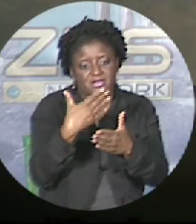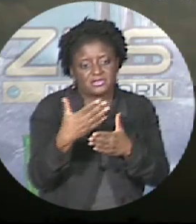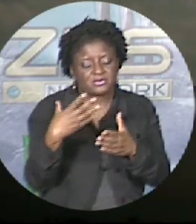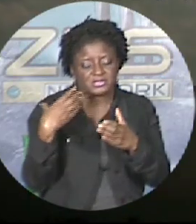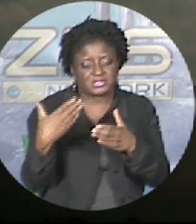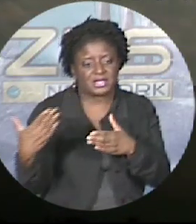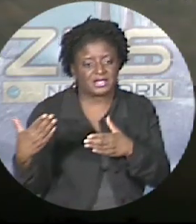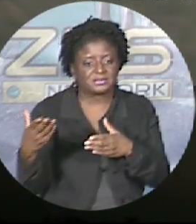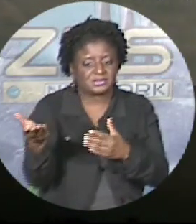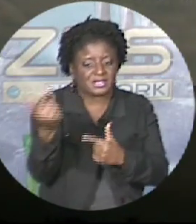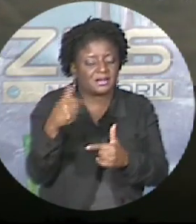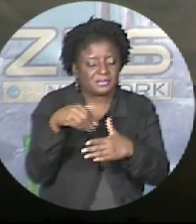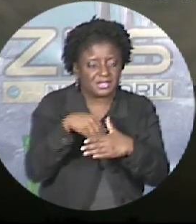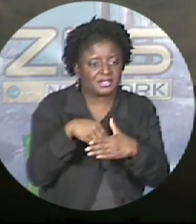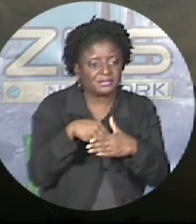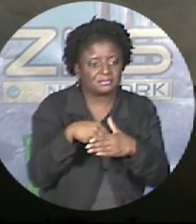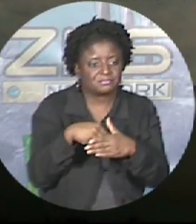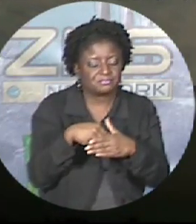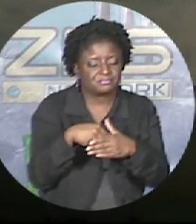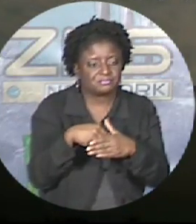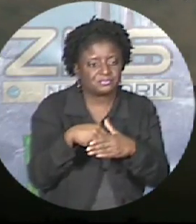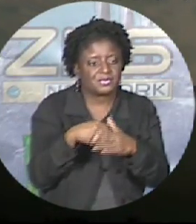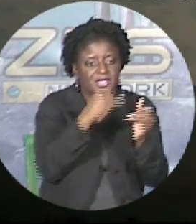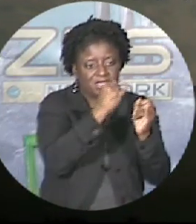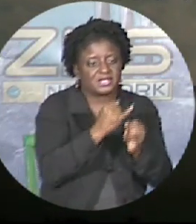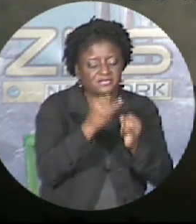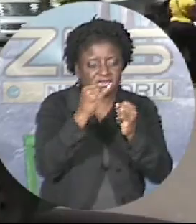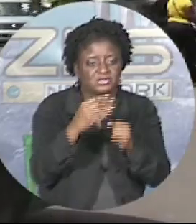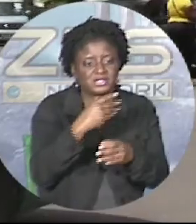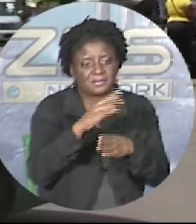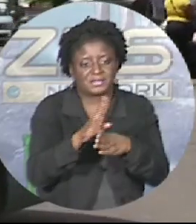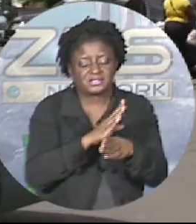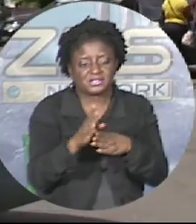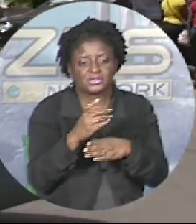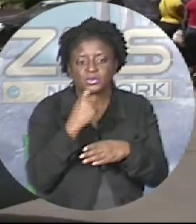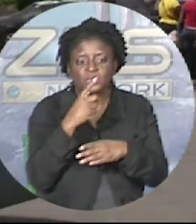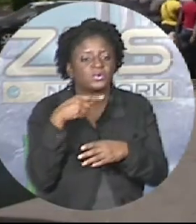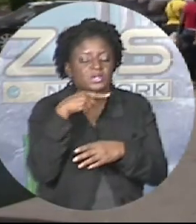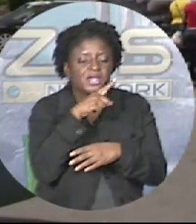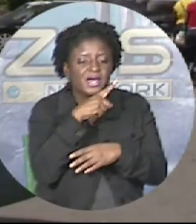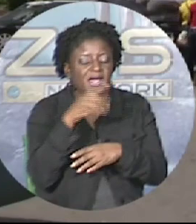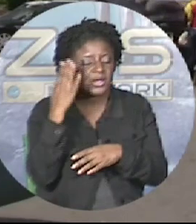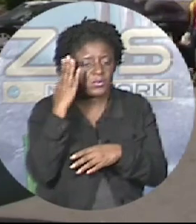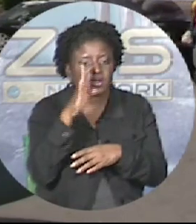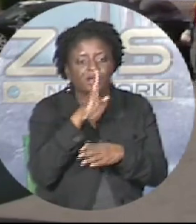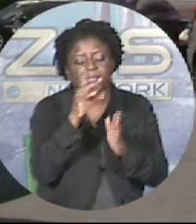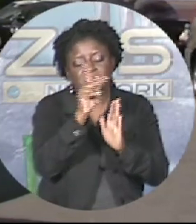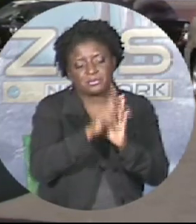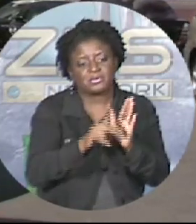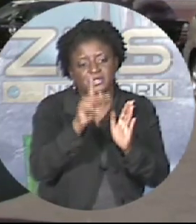exigency order, individuals and businesses found to be guilty of fraud will be prosecuted